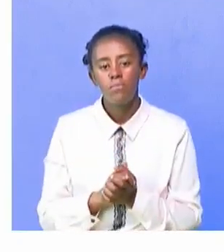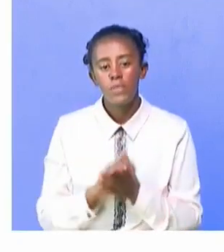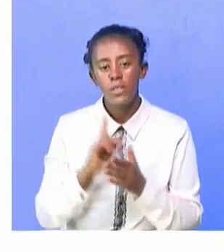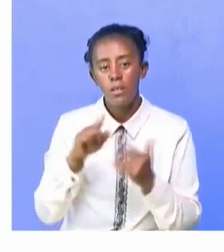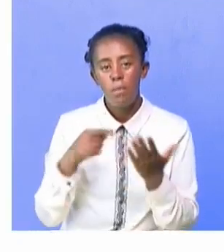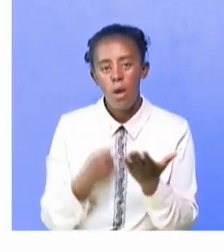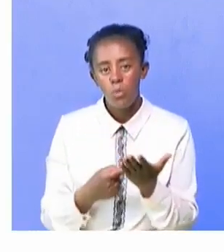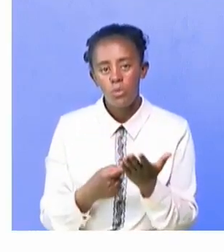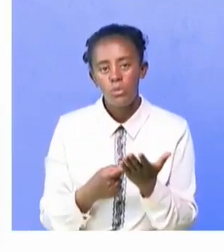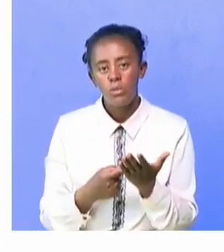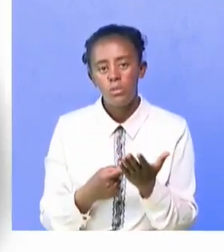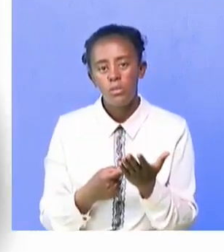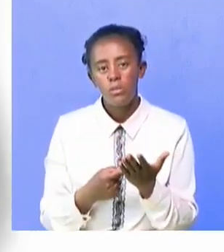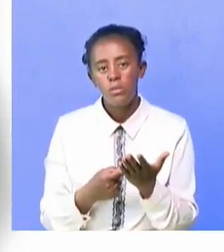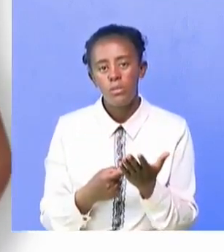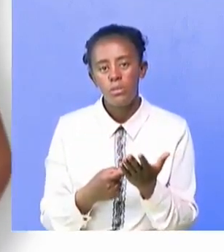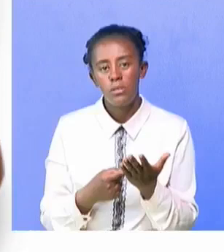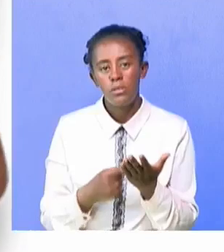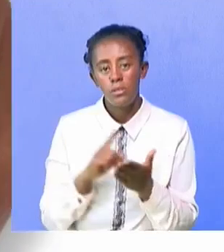about